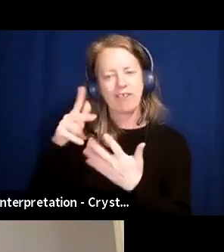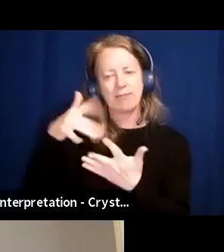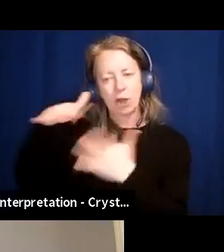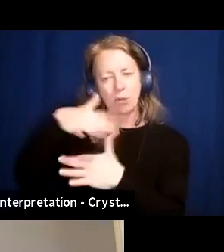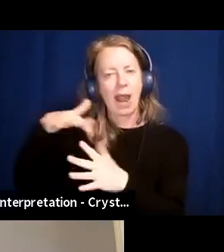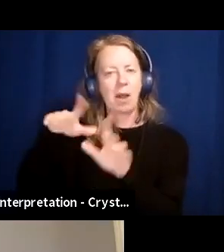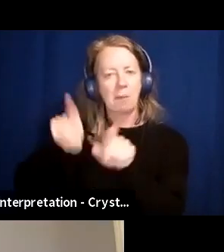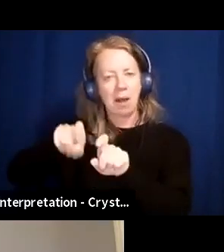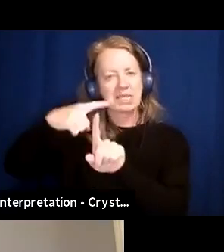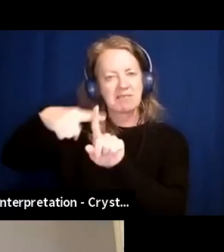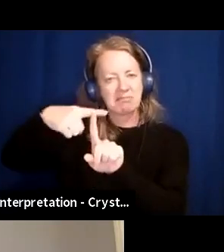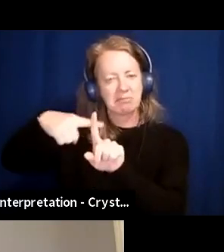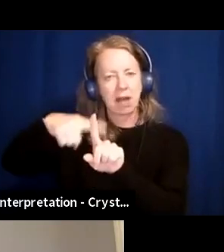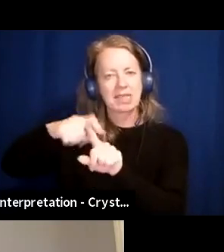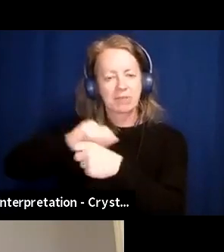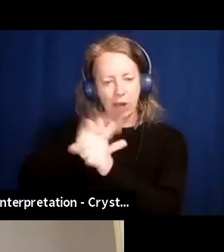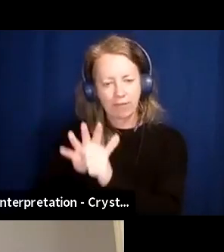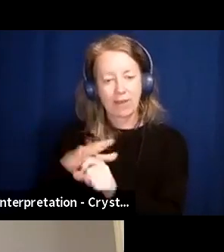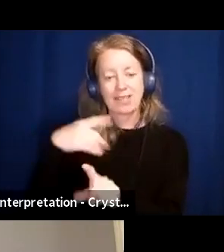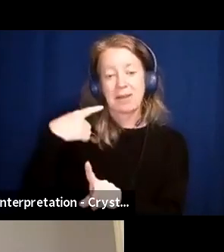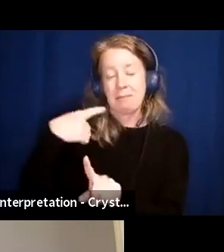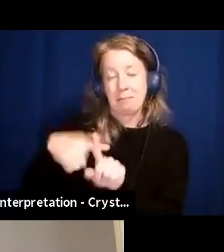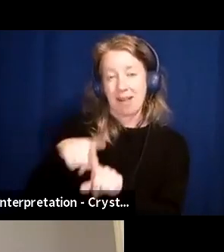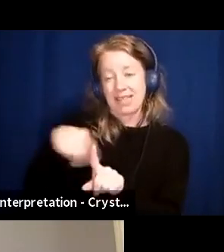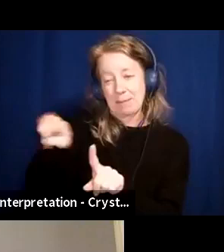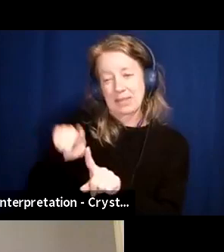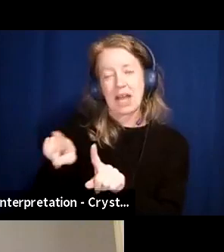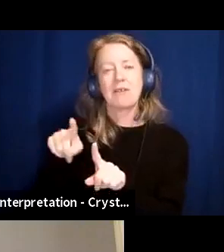increased risk of severe illness.